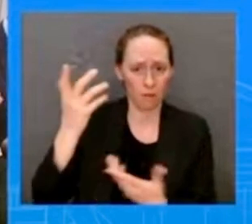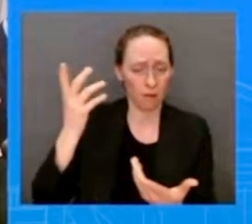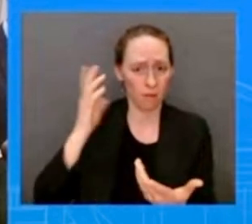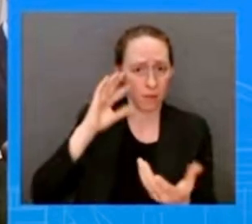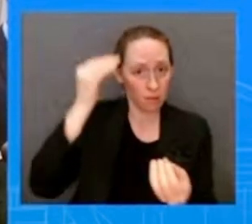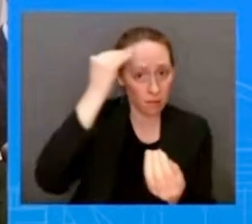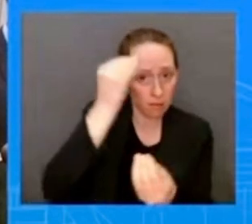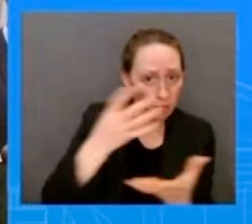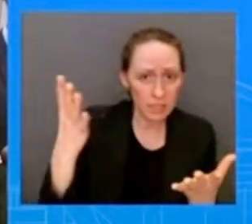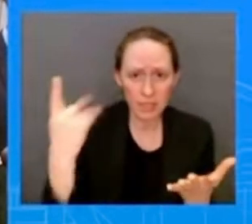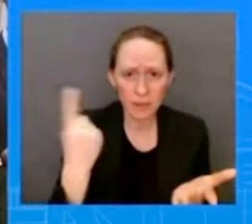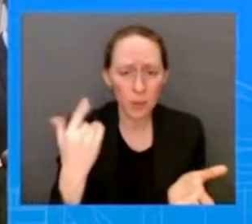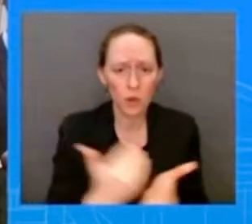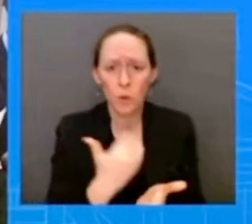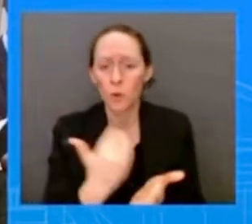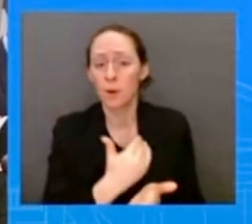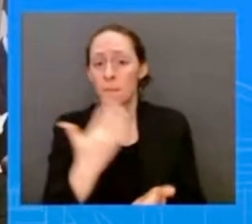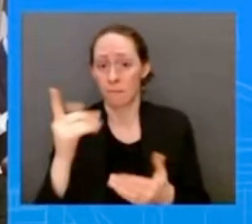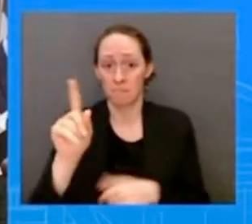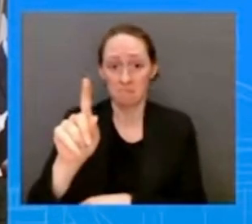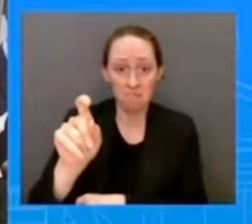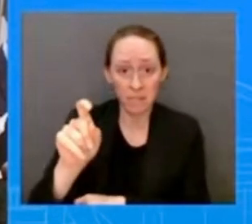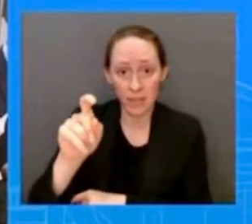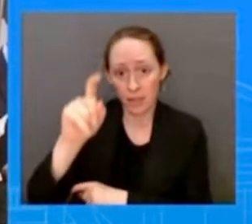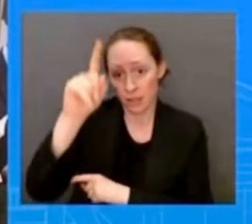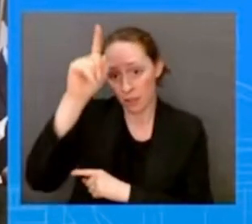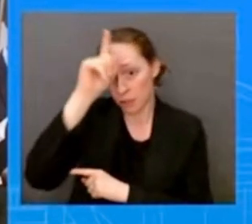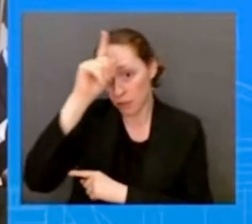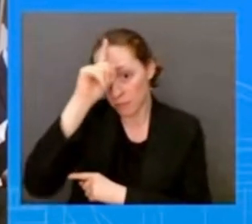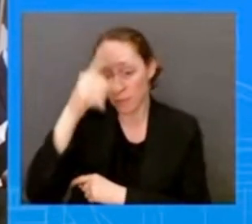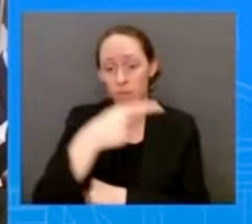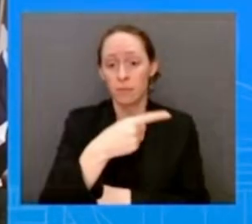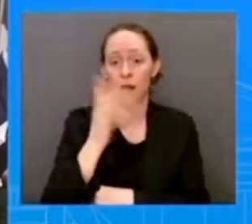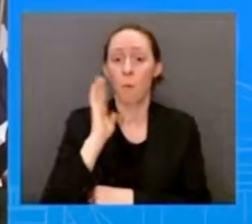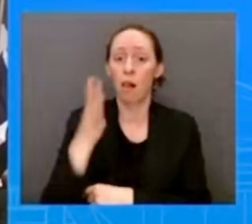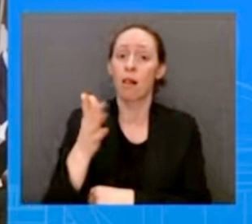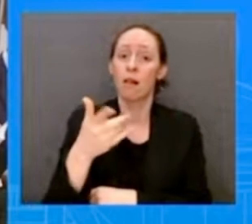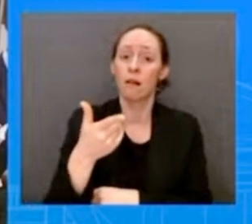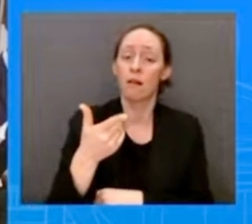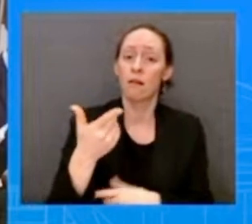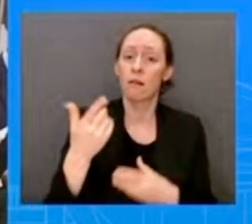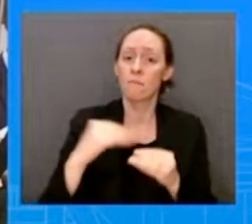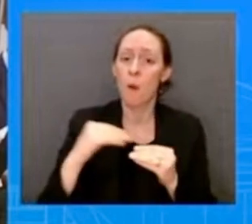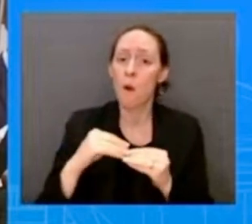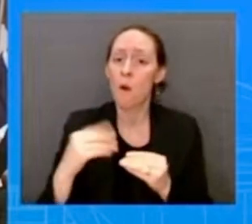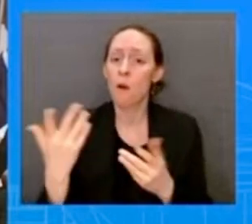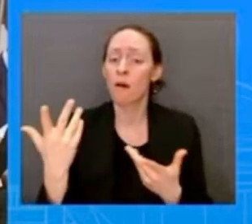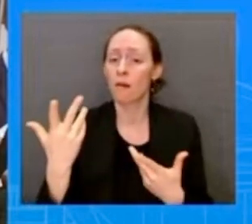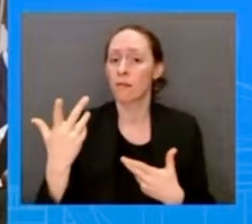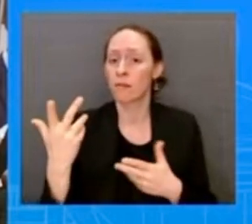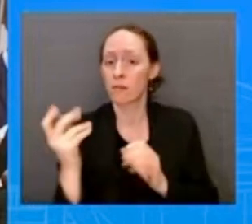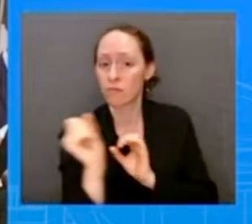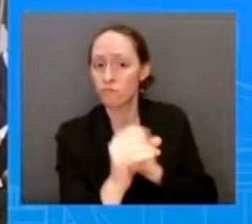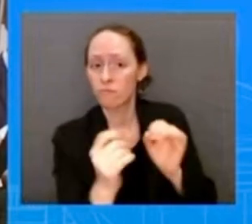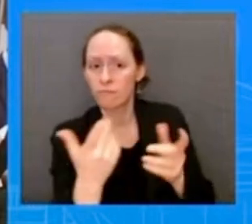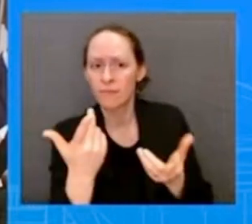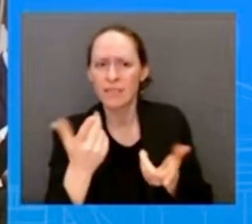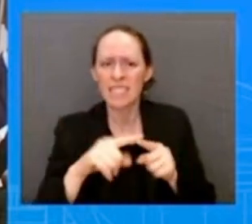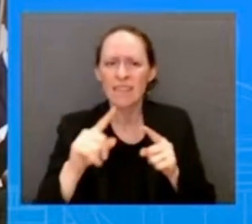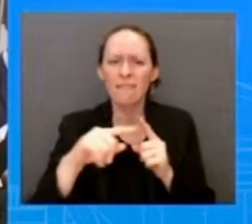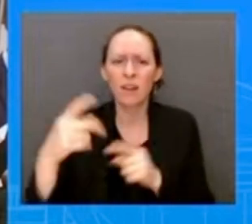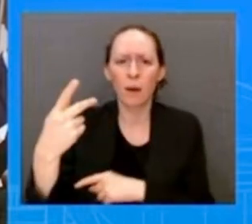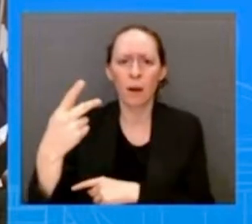production to the United States? That's been kind of an issue that's floating out there because it's more difficult, I think, to produce in Europe because